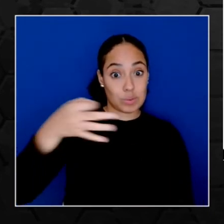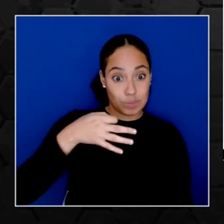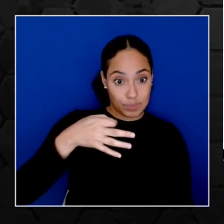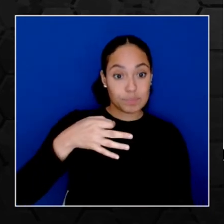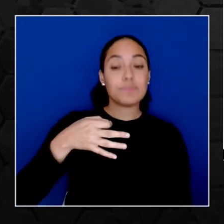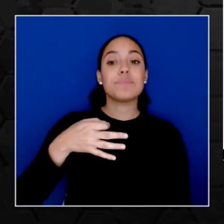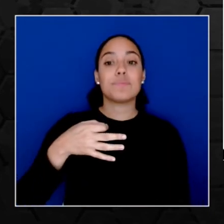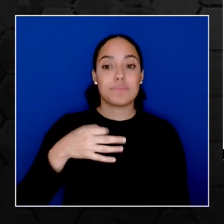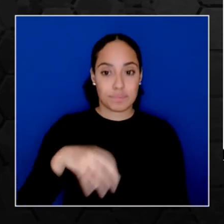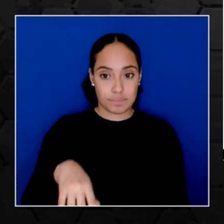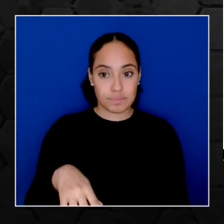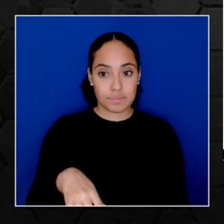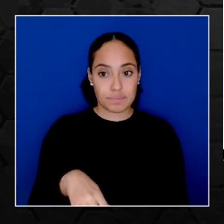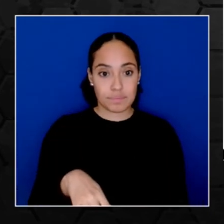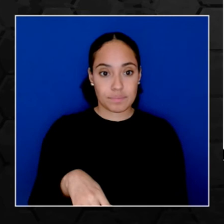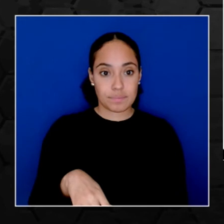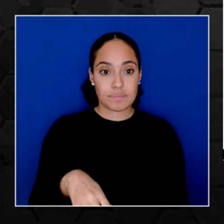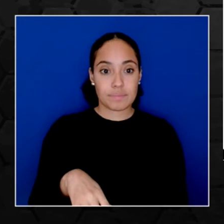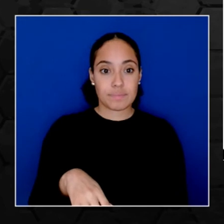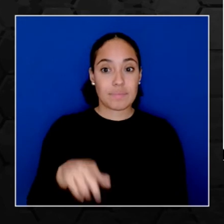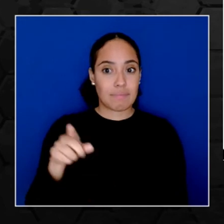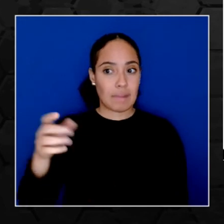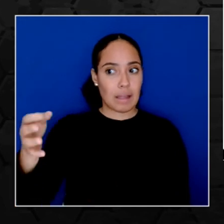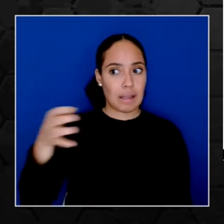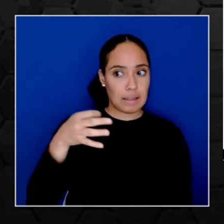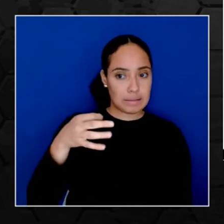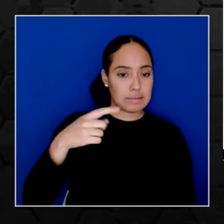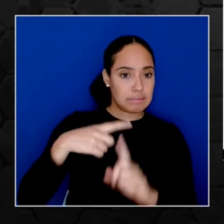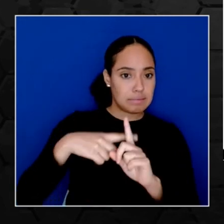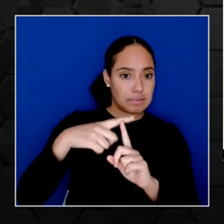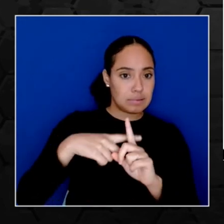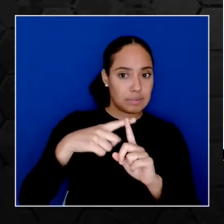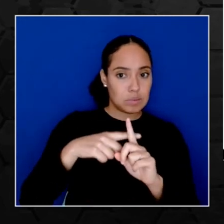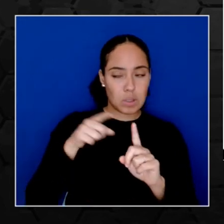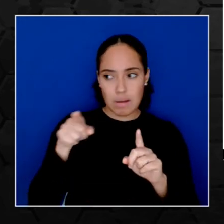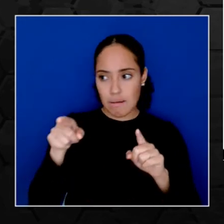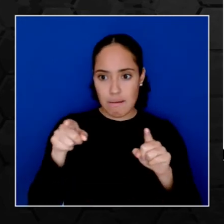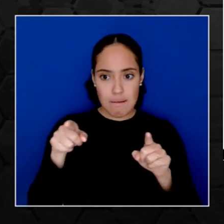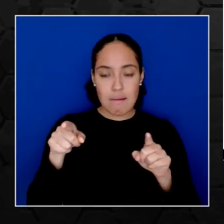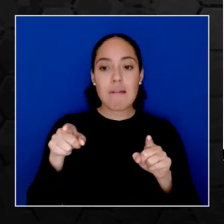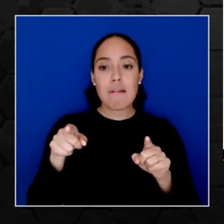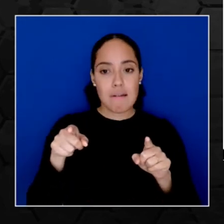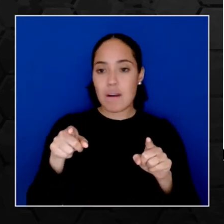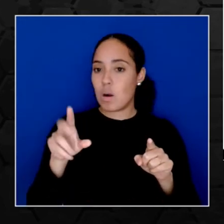So since it's asking me for temperature, to check if the breaking scenario is working, I'll just click on no.